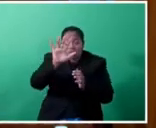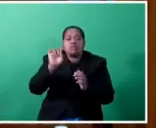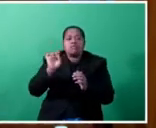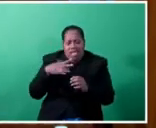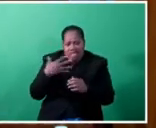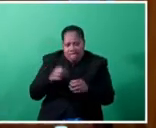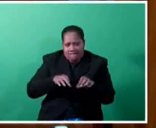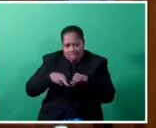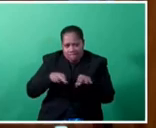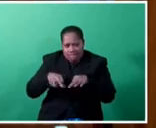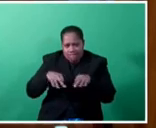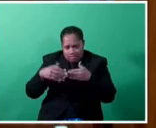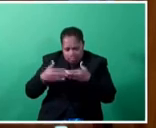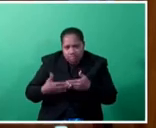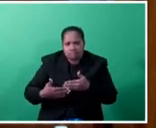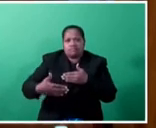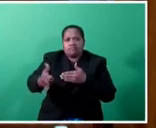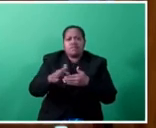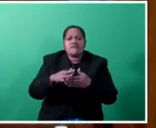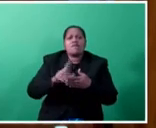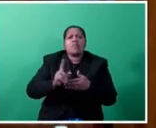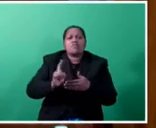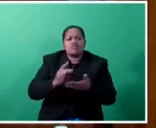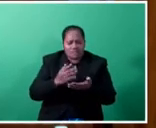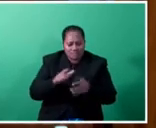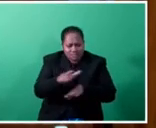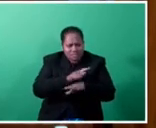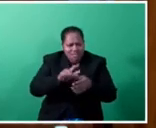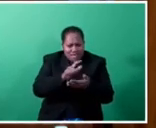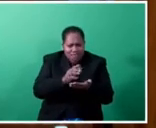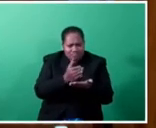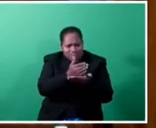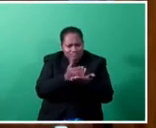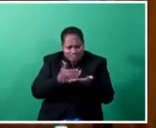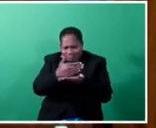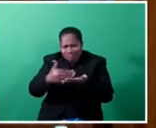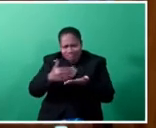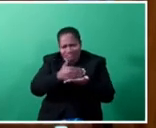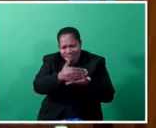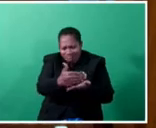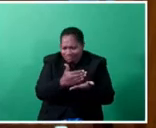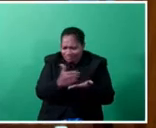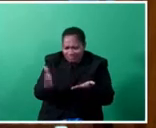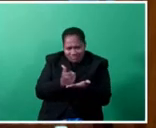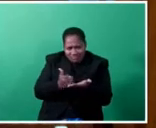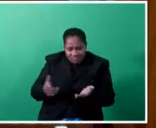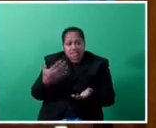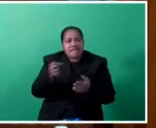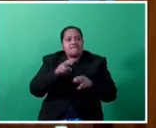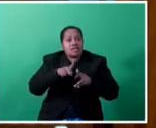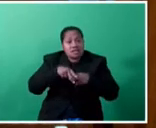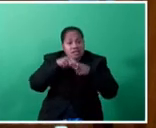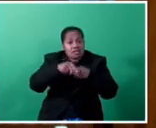for 4 state land parcels identified for subdivision: a 20 hectare land in Duvu Top, Nandronga,